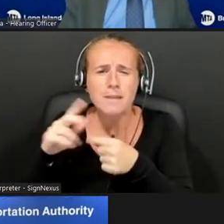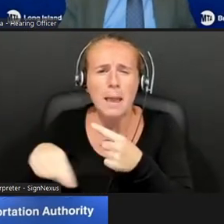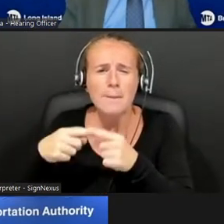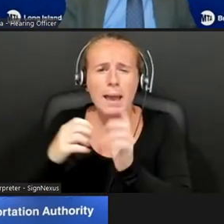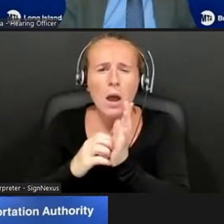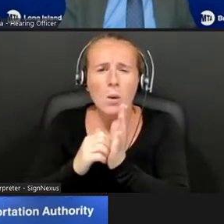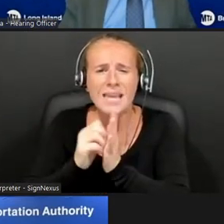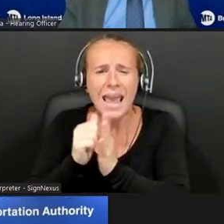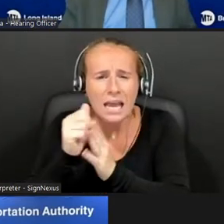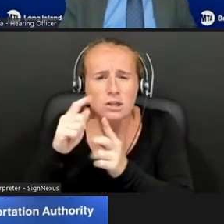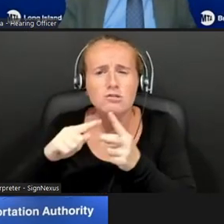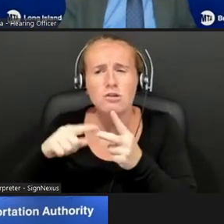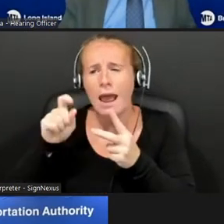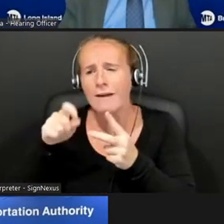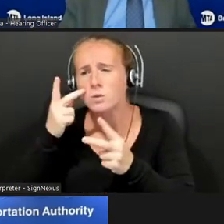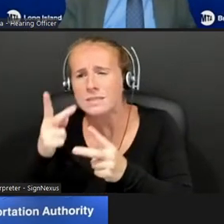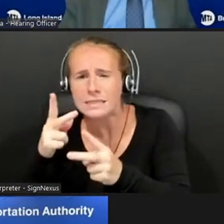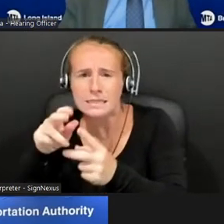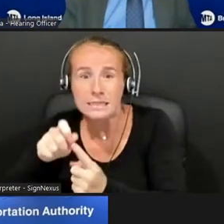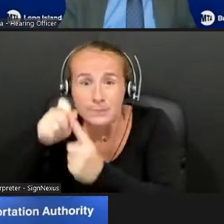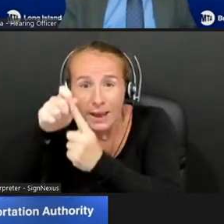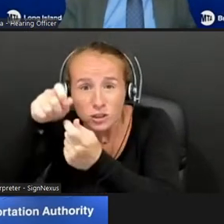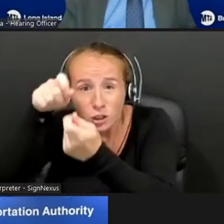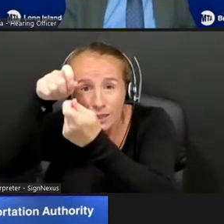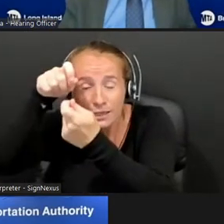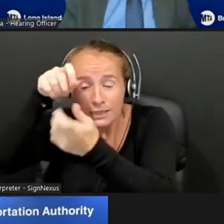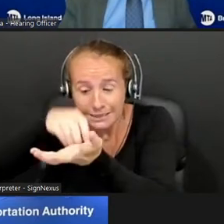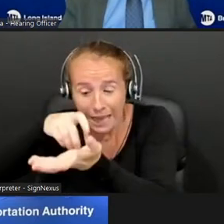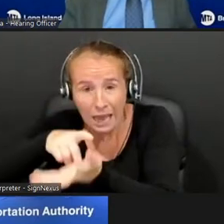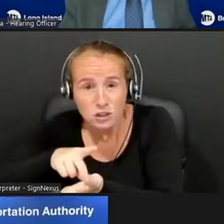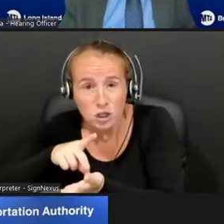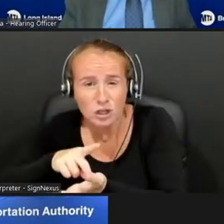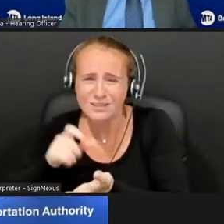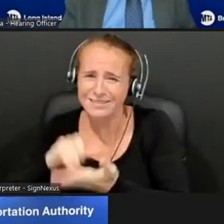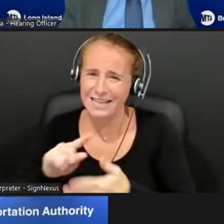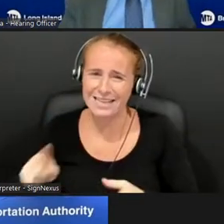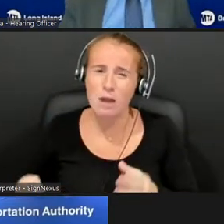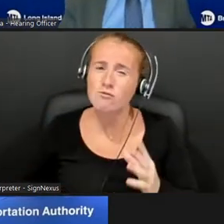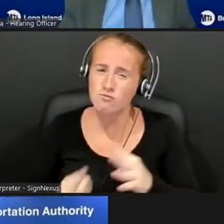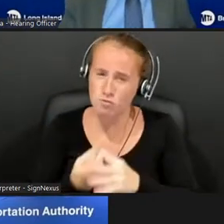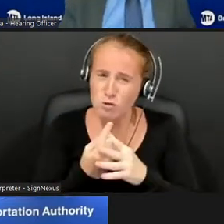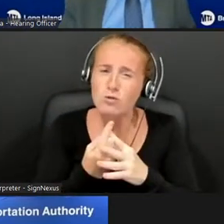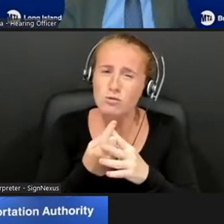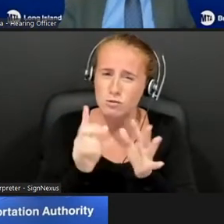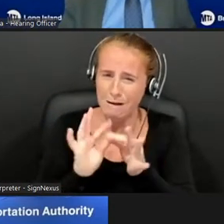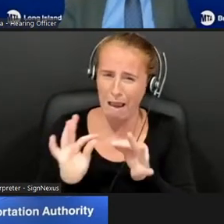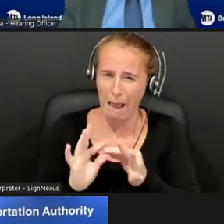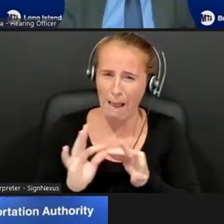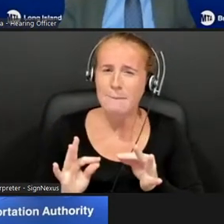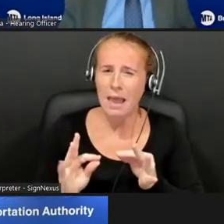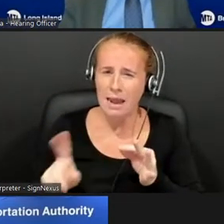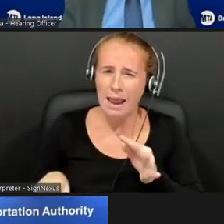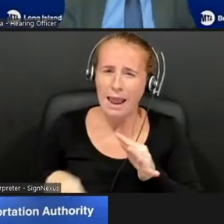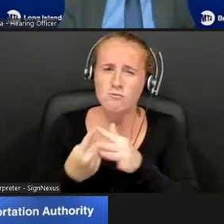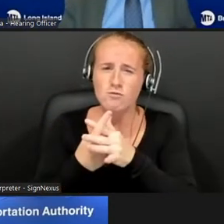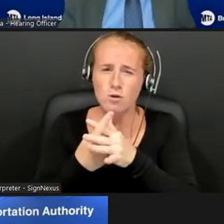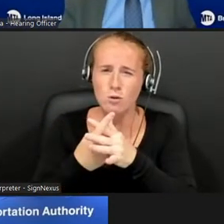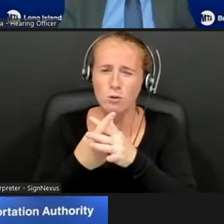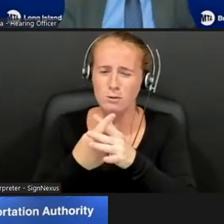specialists in Manhattan I think that's a pretty um rude and insensitive way to view things and it's